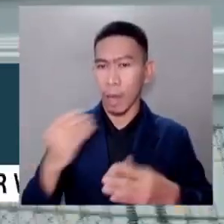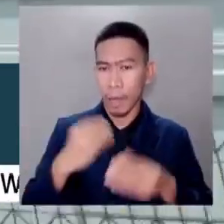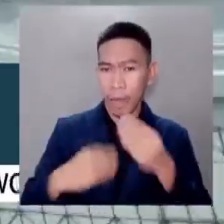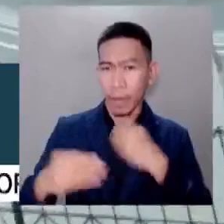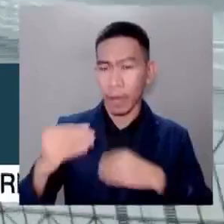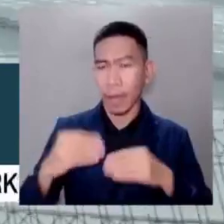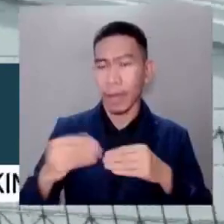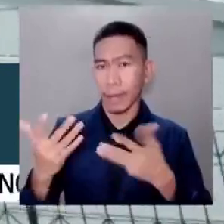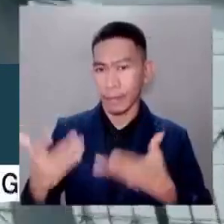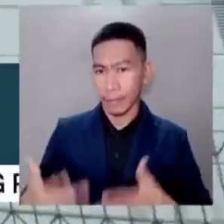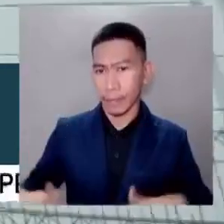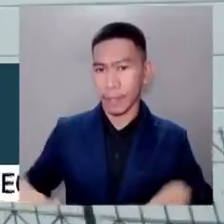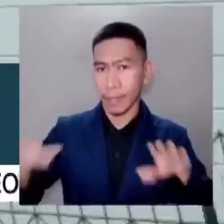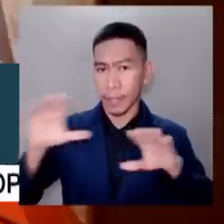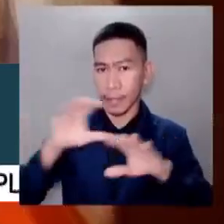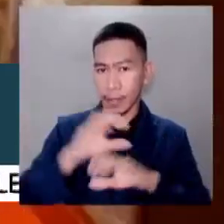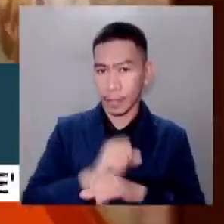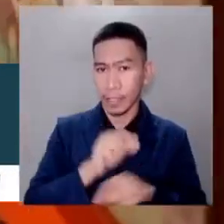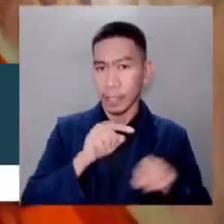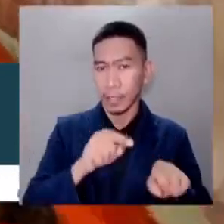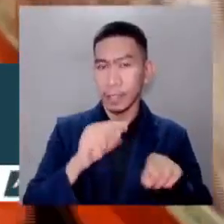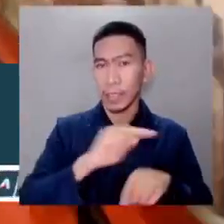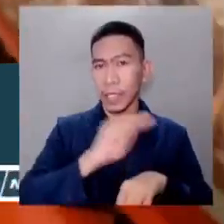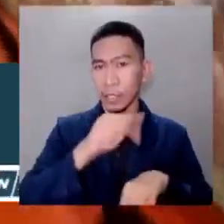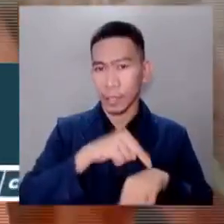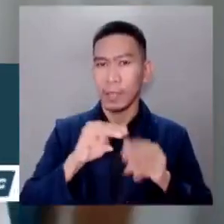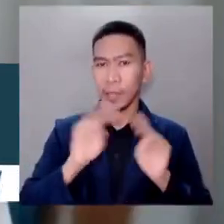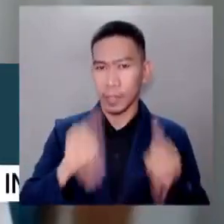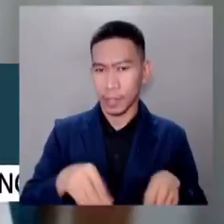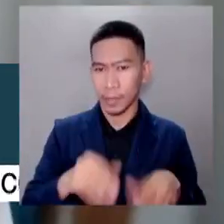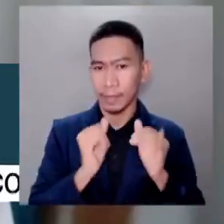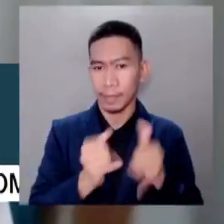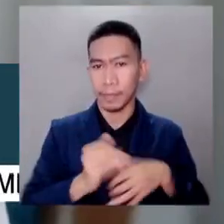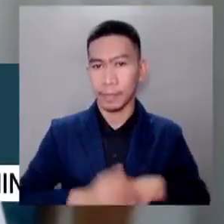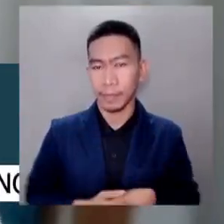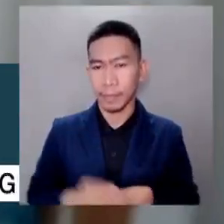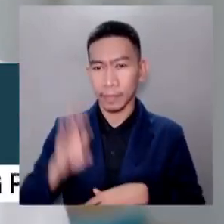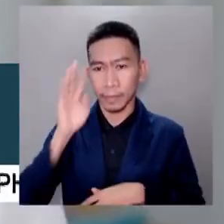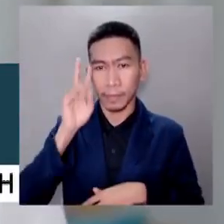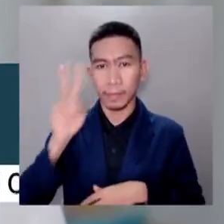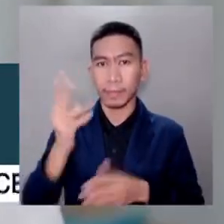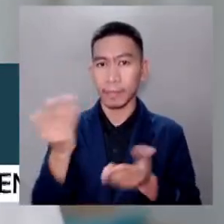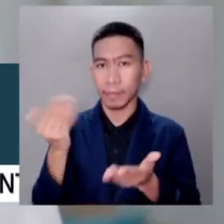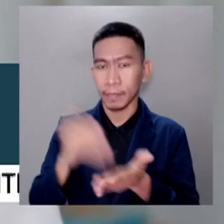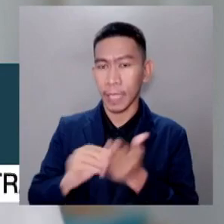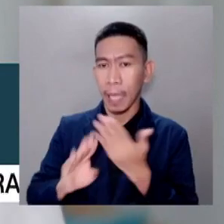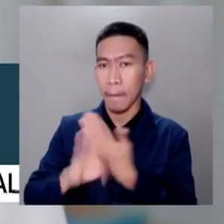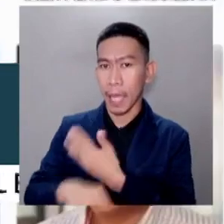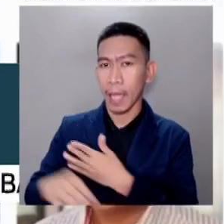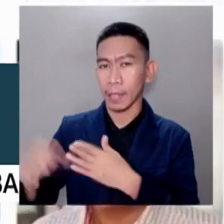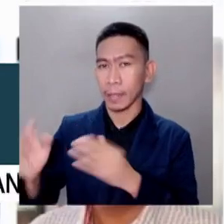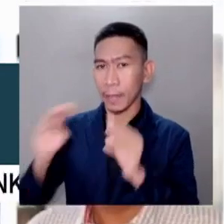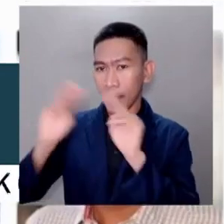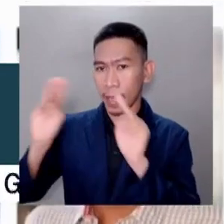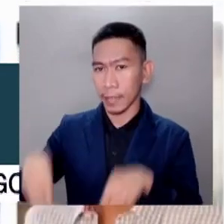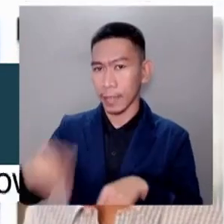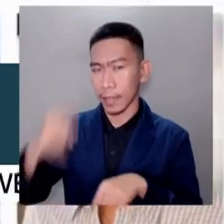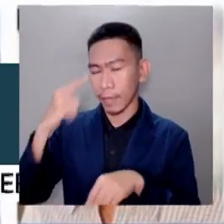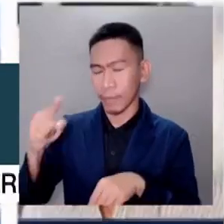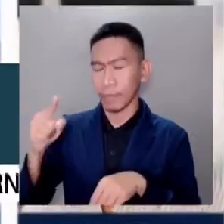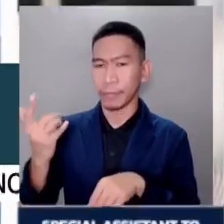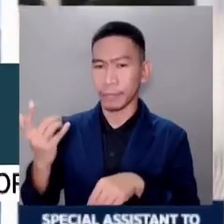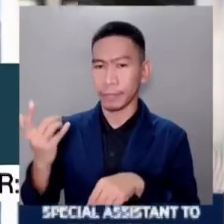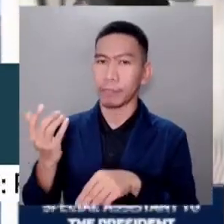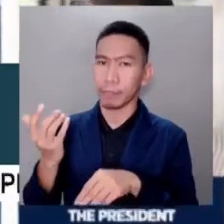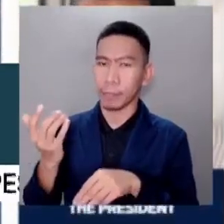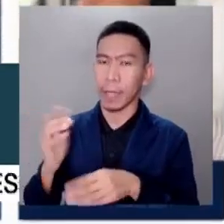after, still at the National Museum. Marcos will then go back to the palace to formally assume office. There, he will